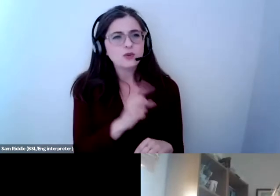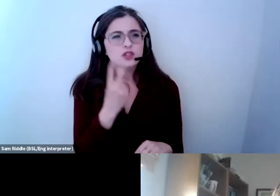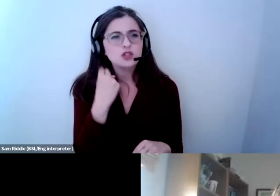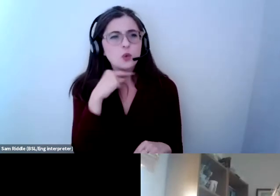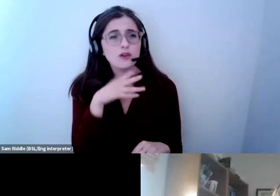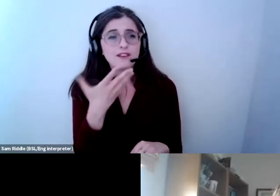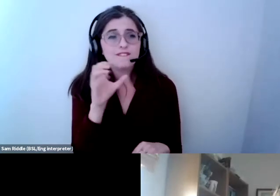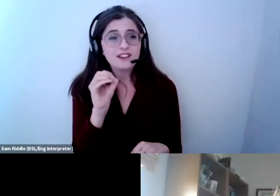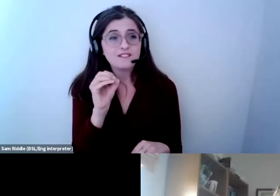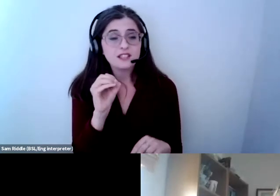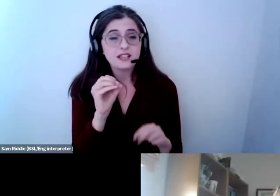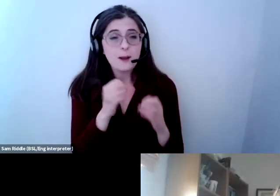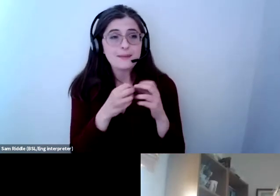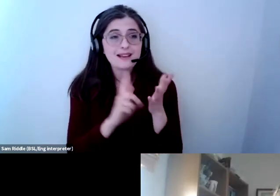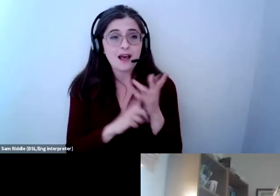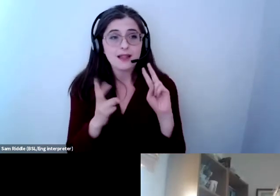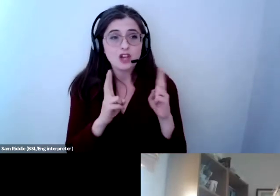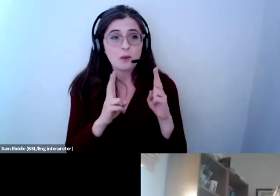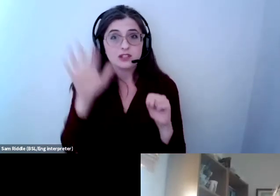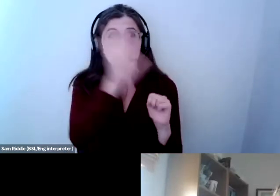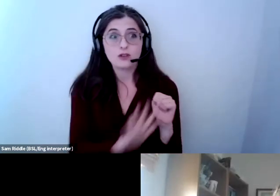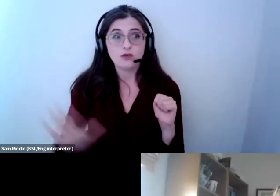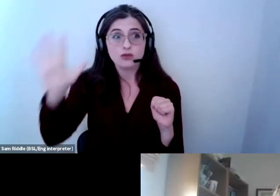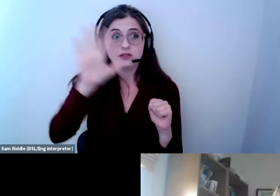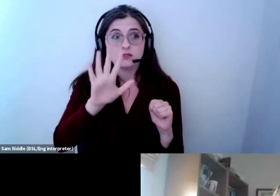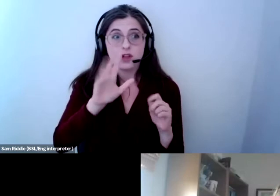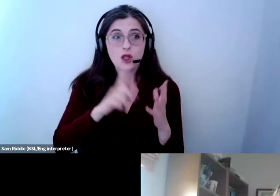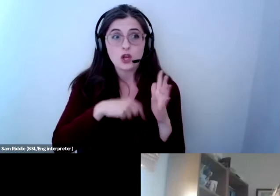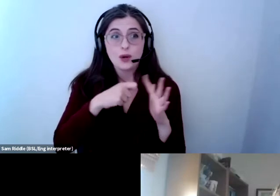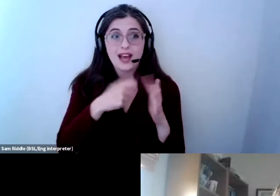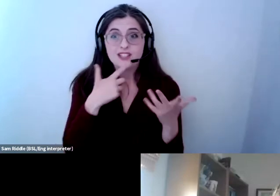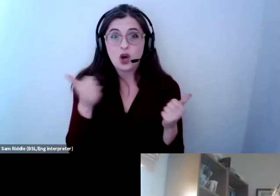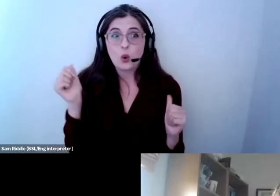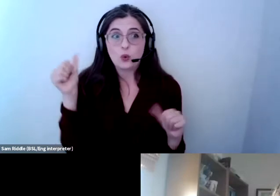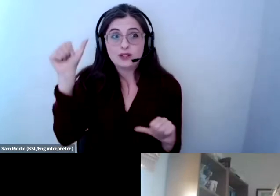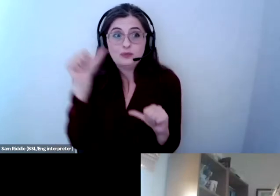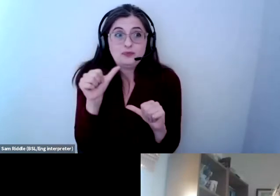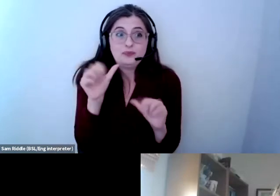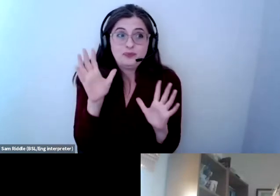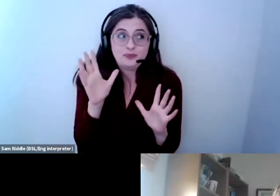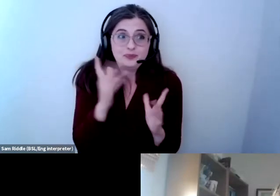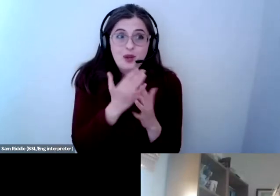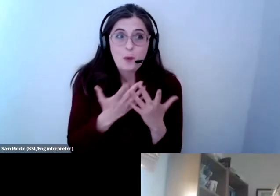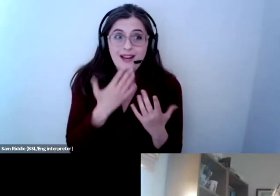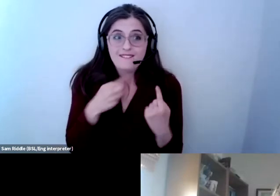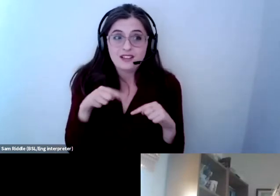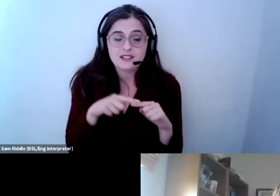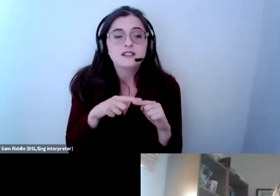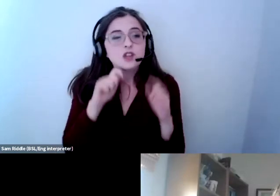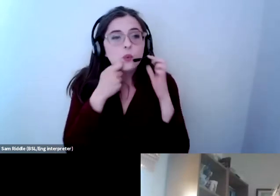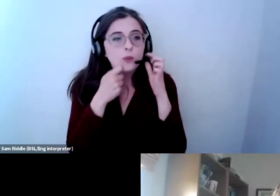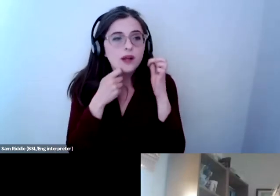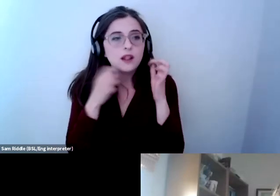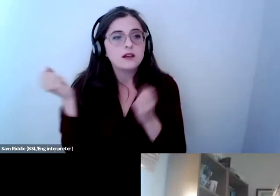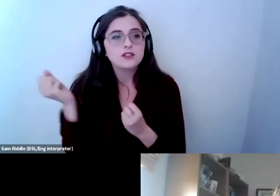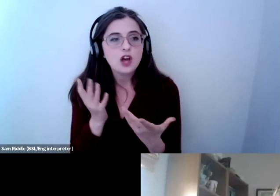1,250 in the country. So we're actually in short supply. So we would service face-to-face bookings,